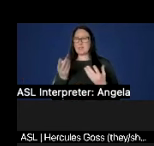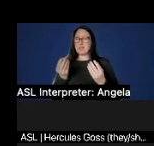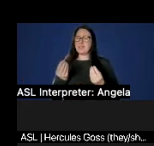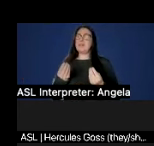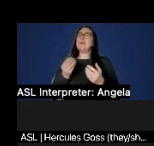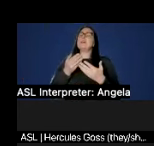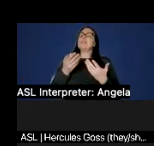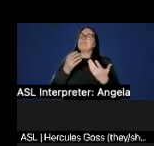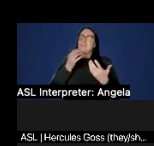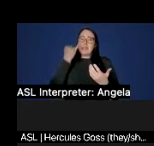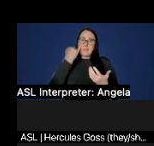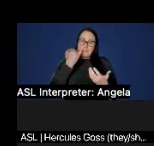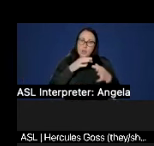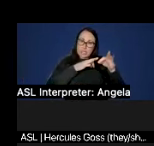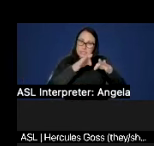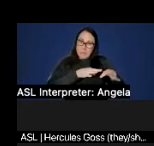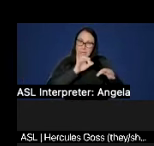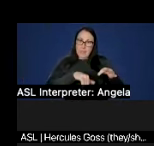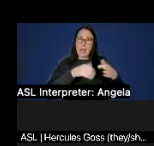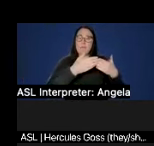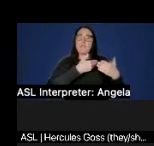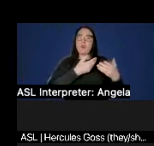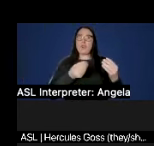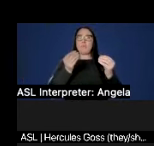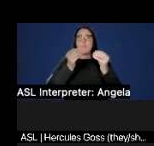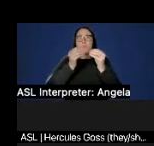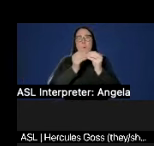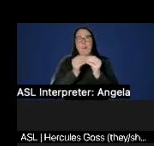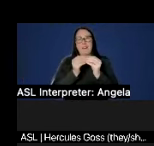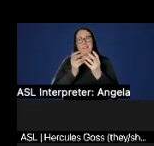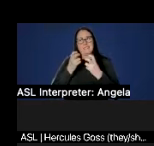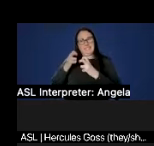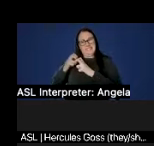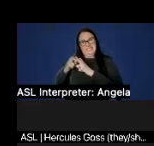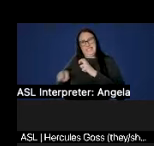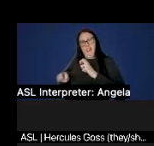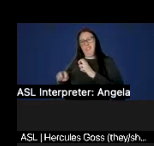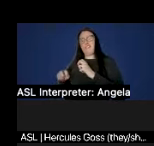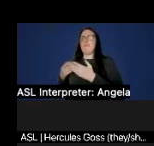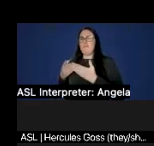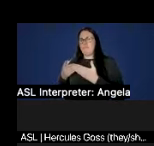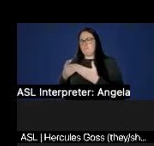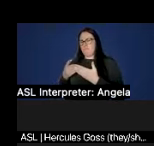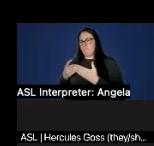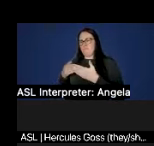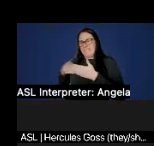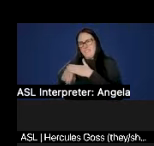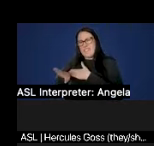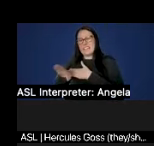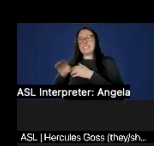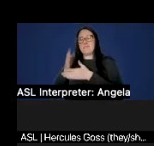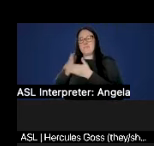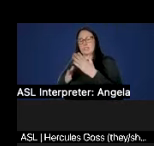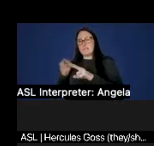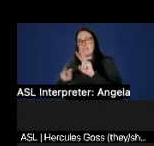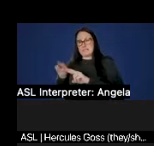of the exam. Some survivors might feel comfortable with that, but do not want to have external